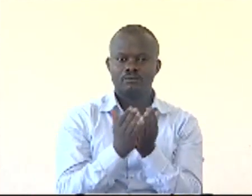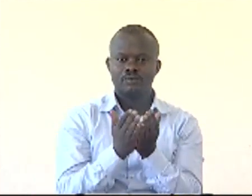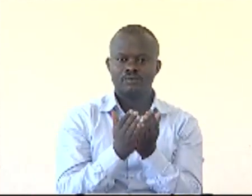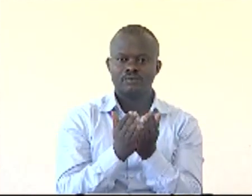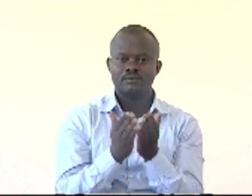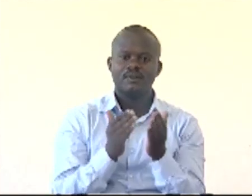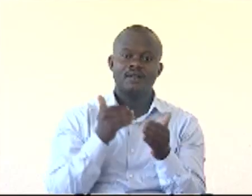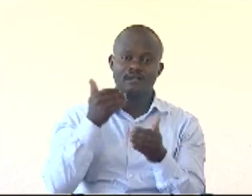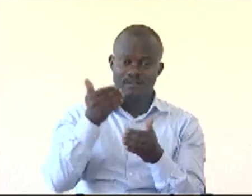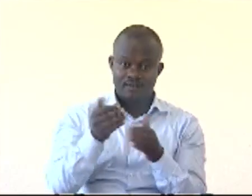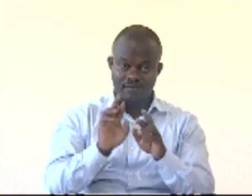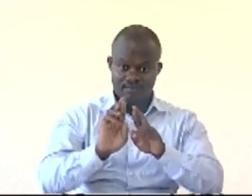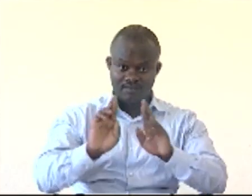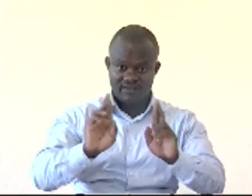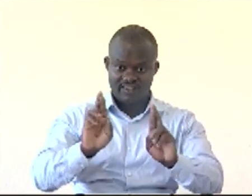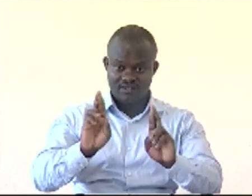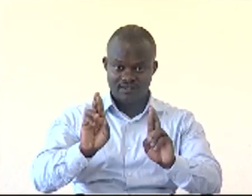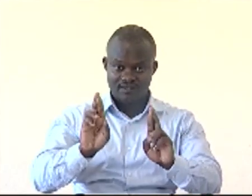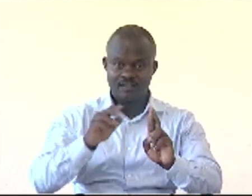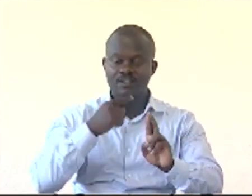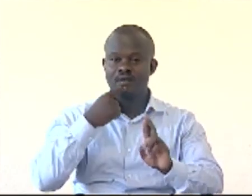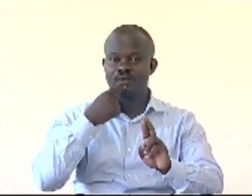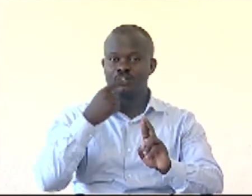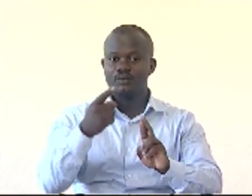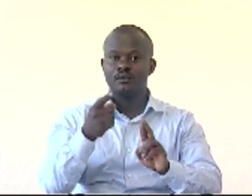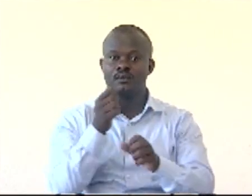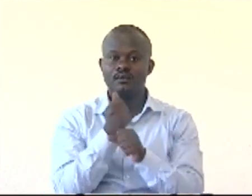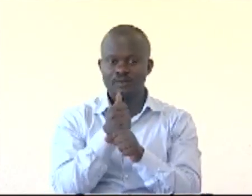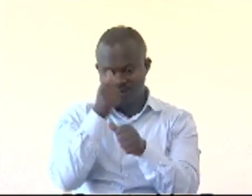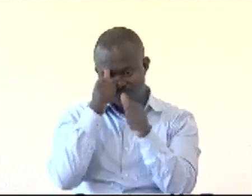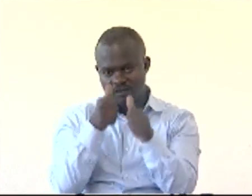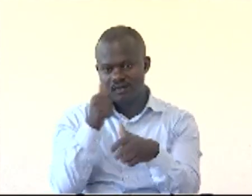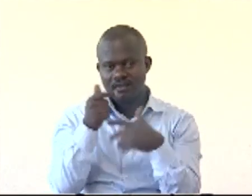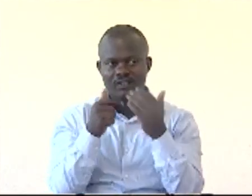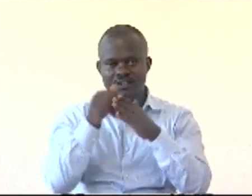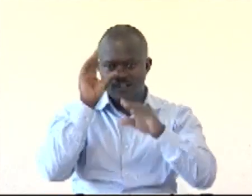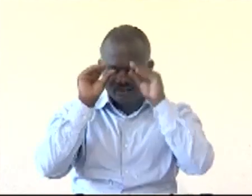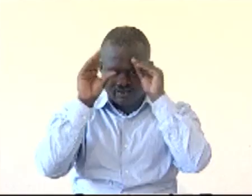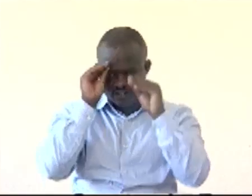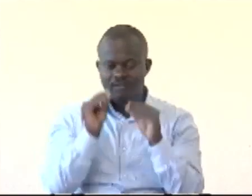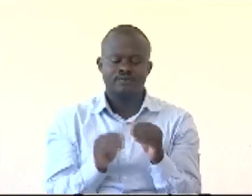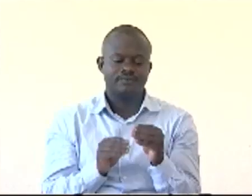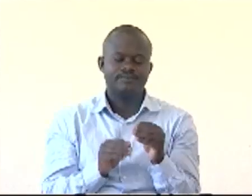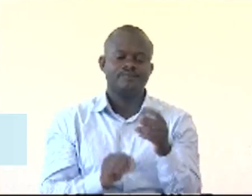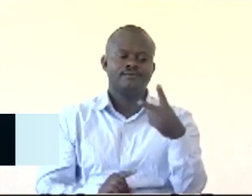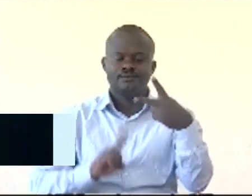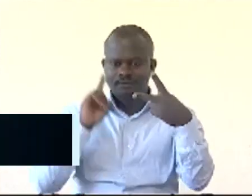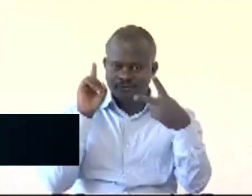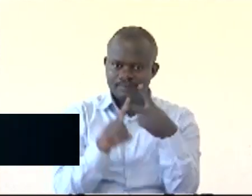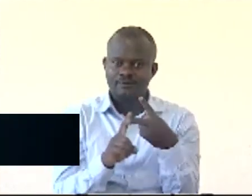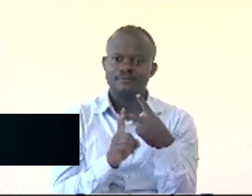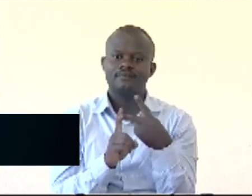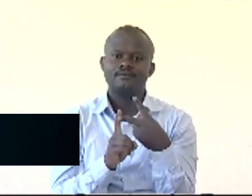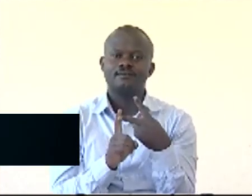can get ready to follow this lesson. Point number 2,